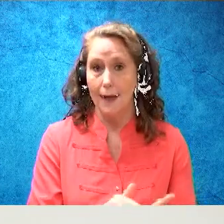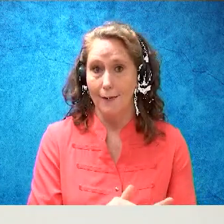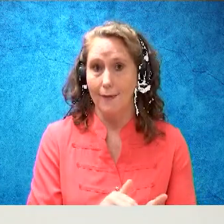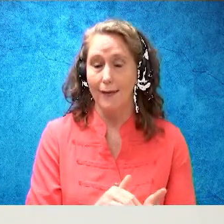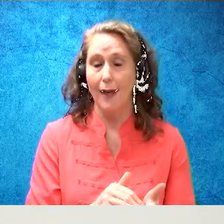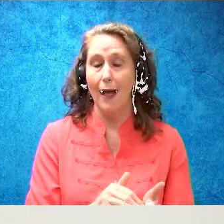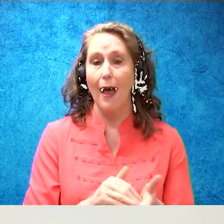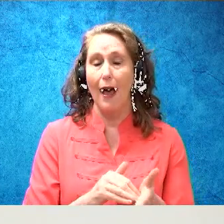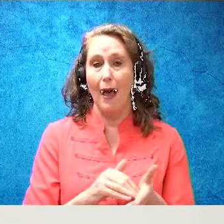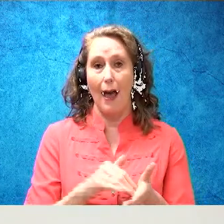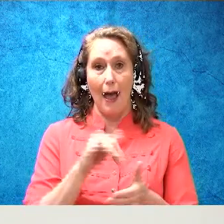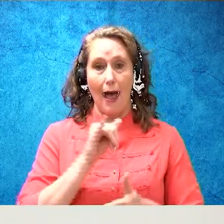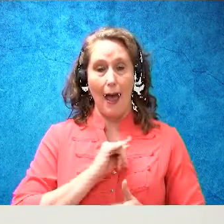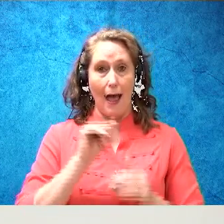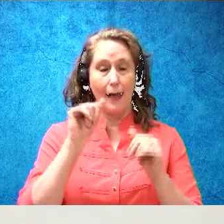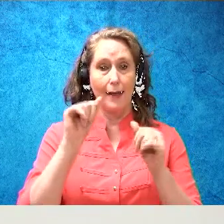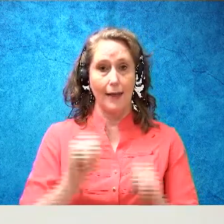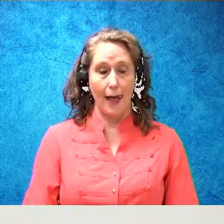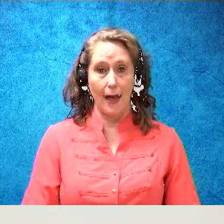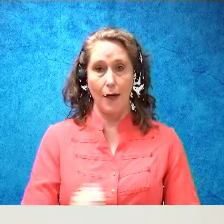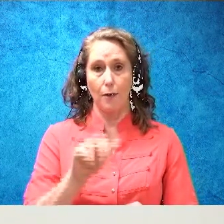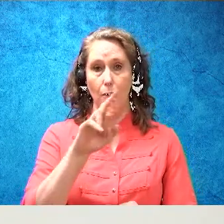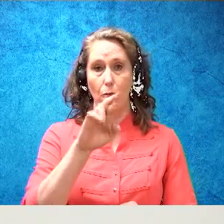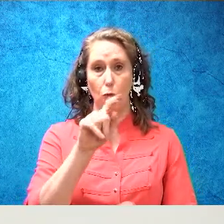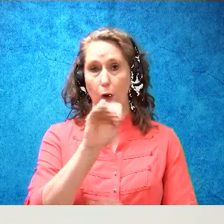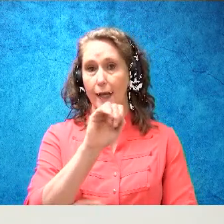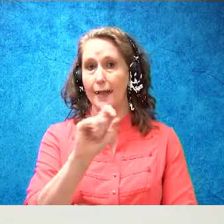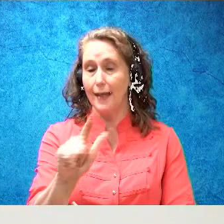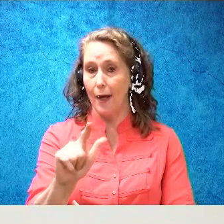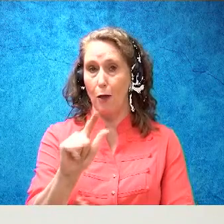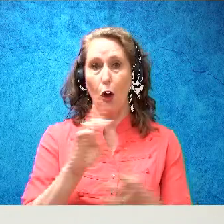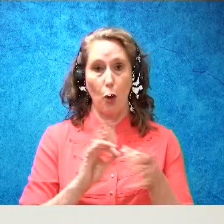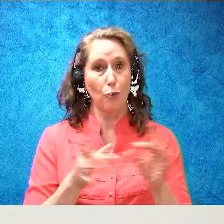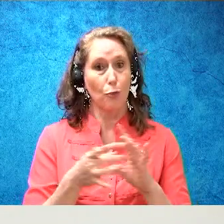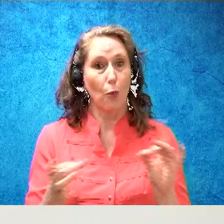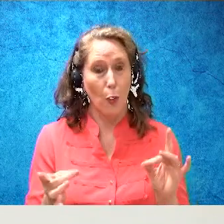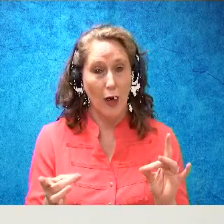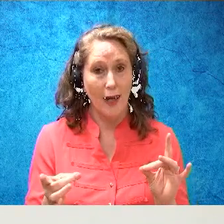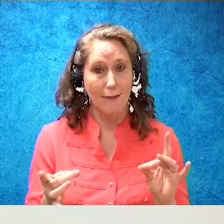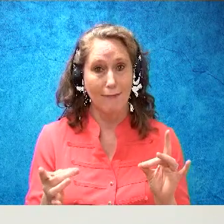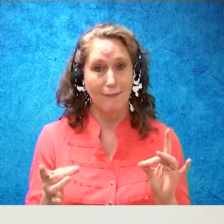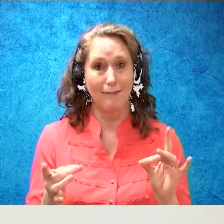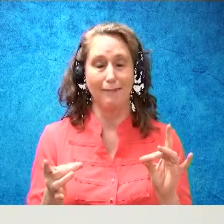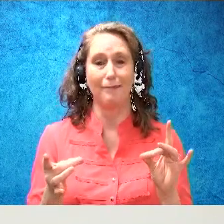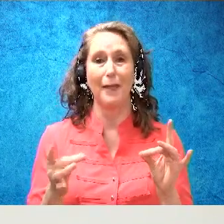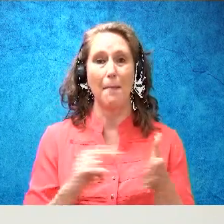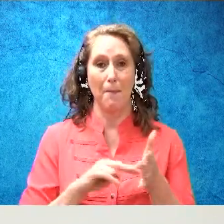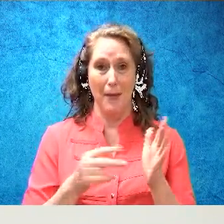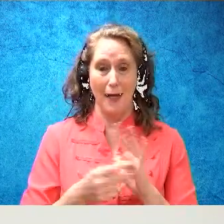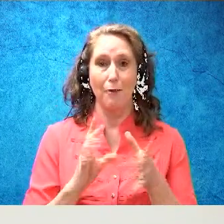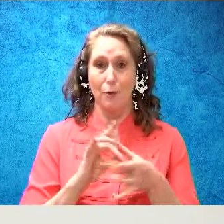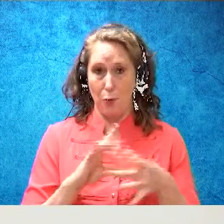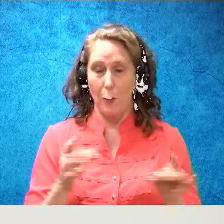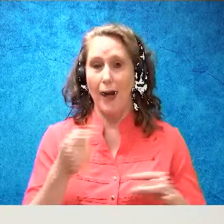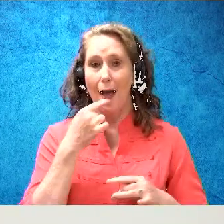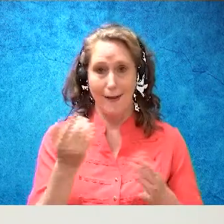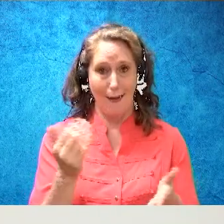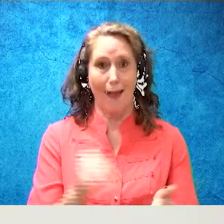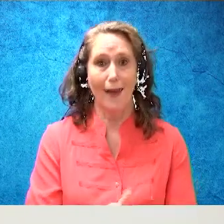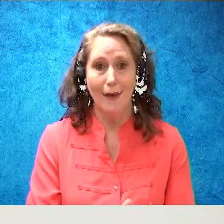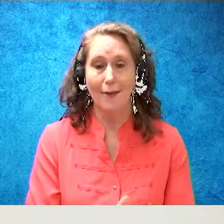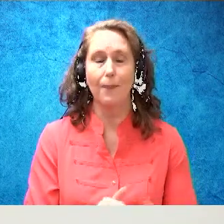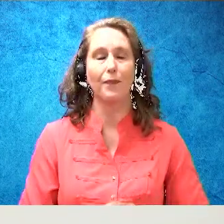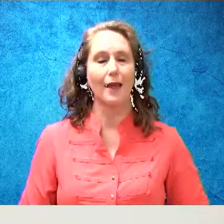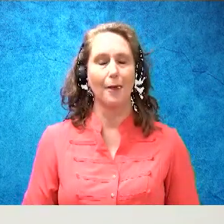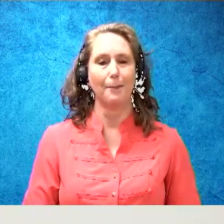time. I can retell a story. Awesome job. Okay, so today when